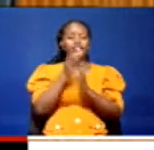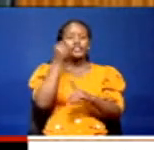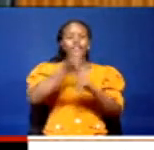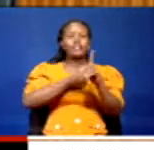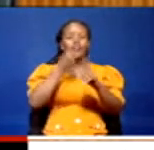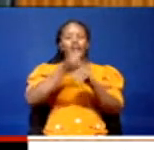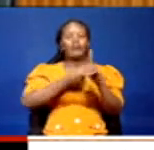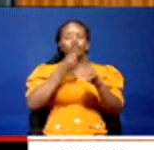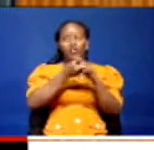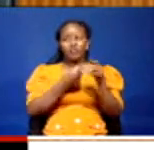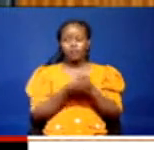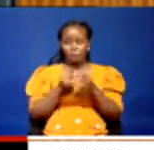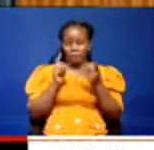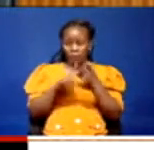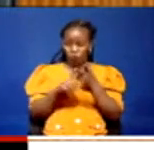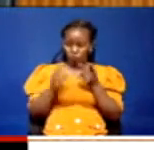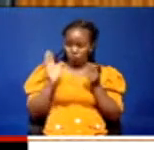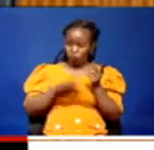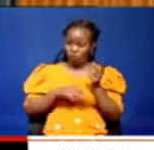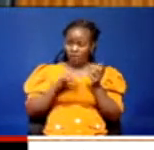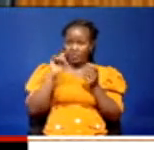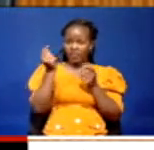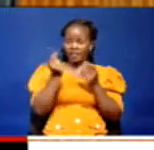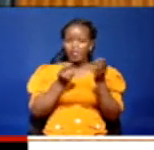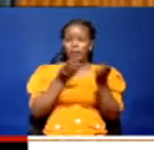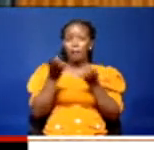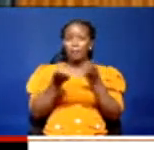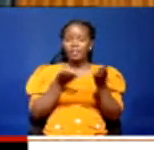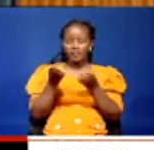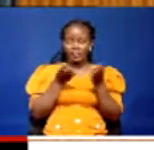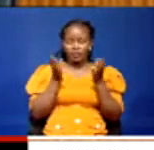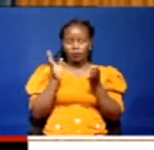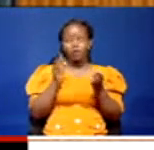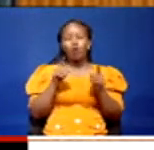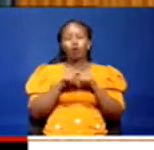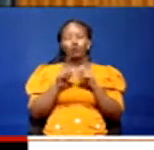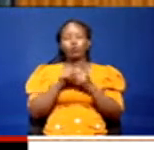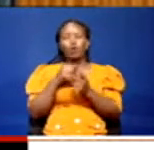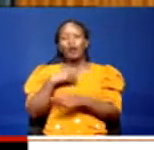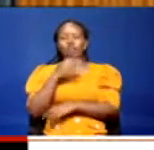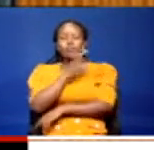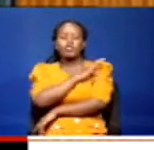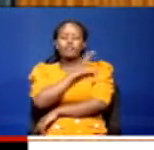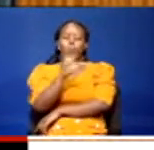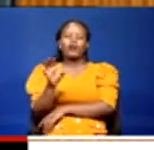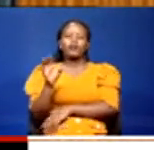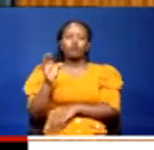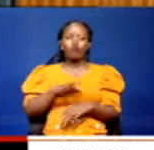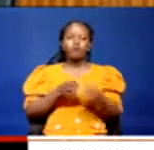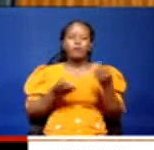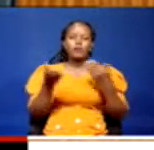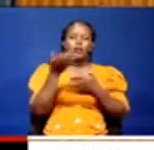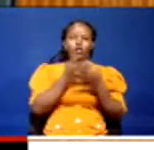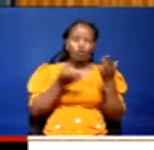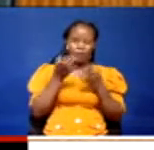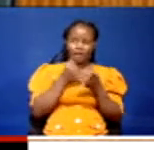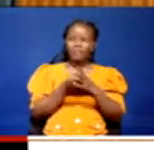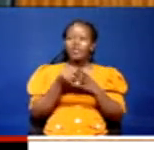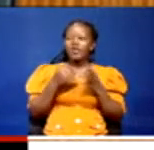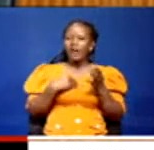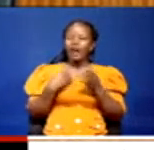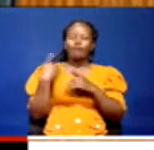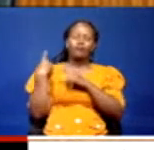Kenyan entrepreneur and has been instrumental in empowering Kenyan women economically. She has experience in